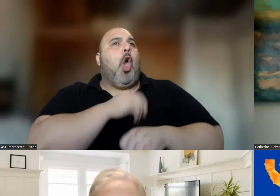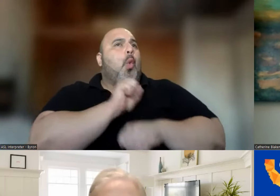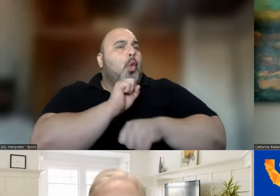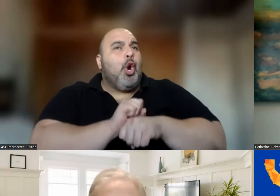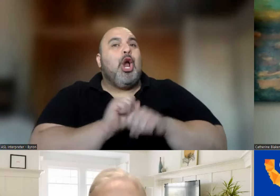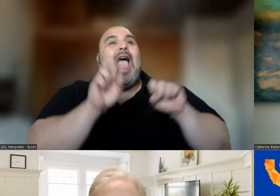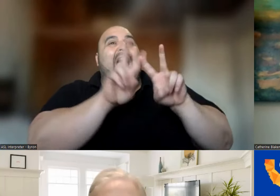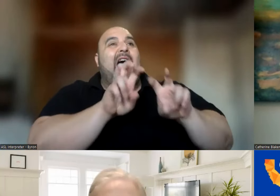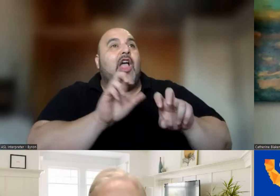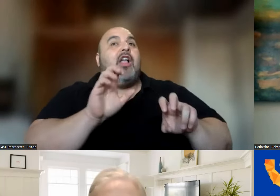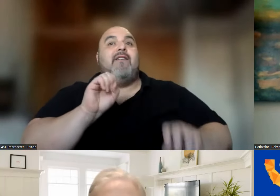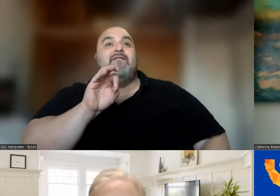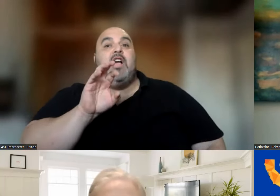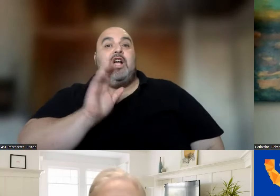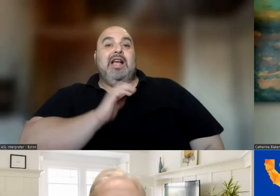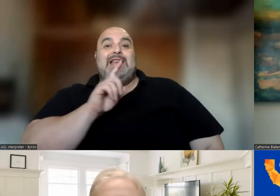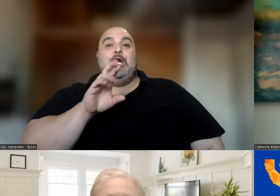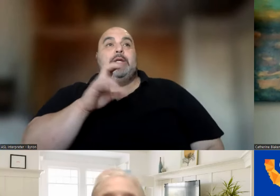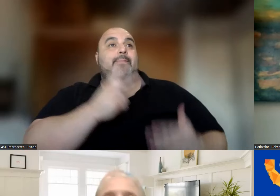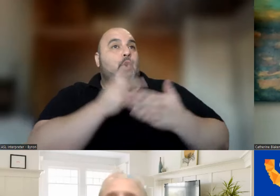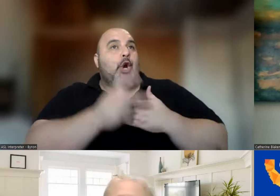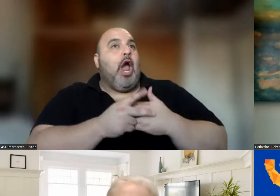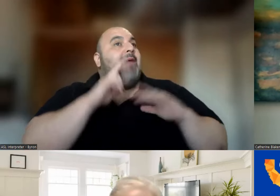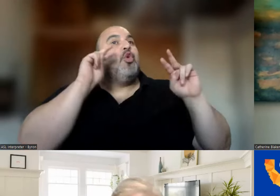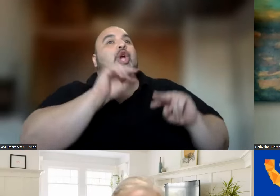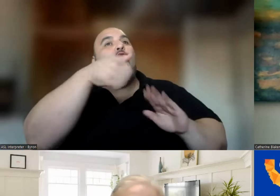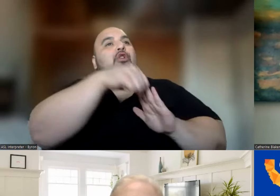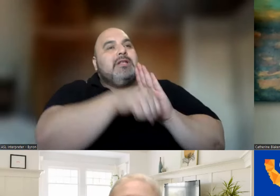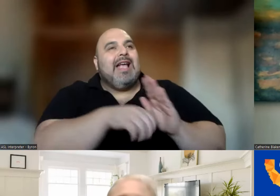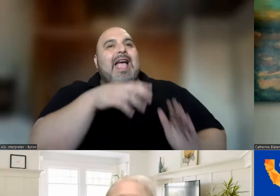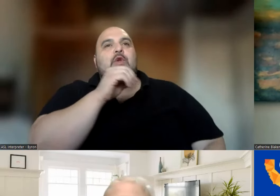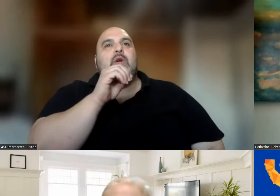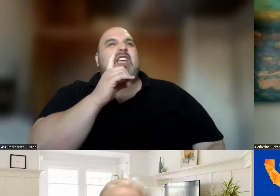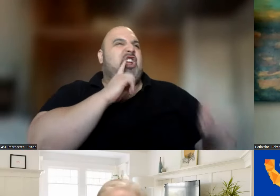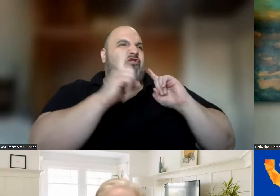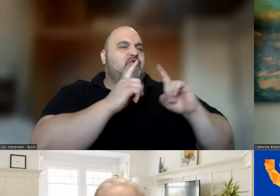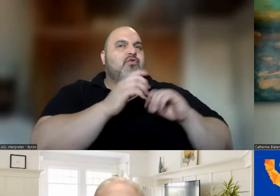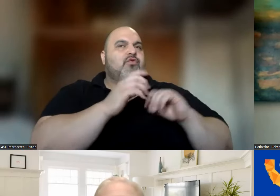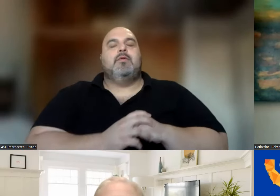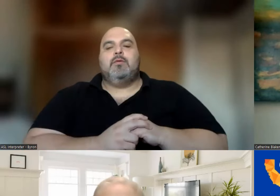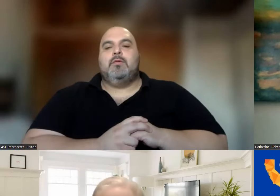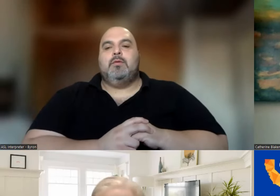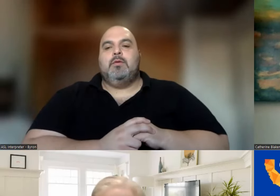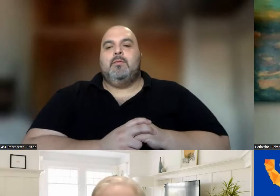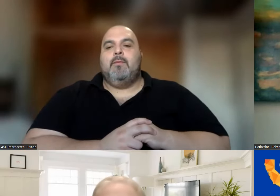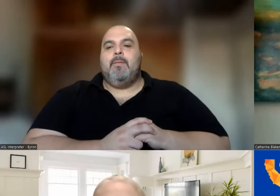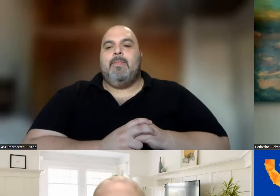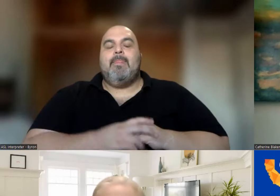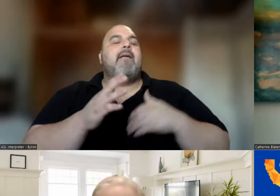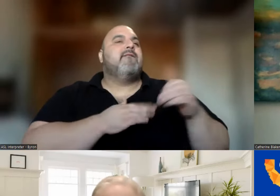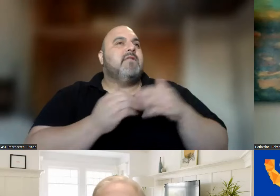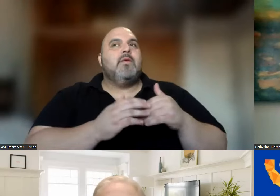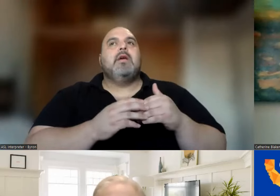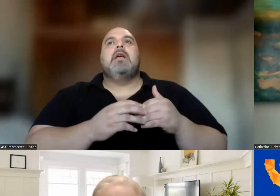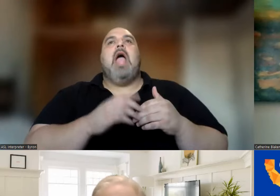analysis of our ADRC program and looking at other states and doing index stakeholder interviews. So anyways, I